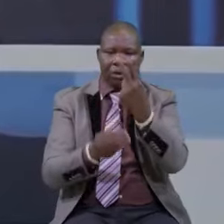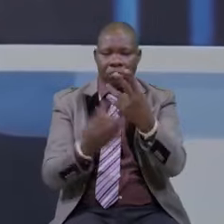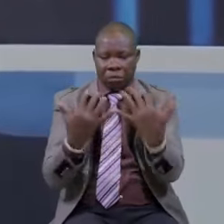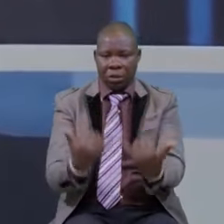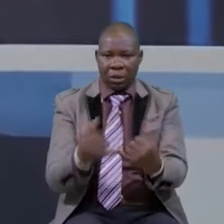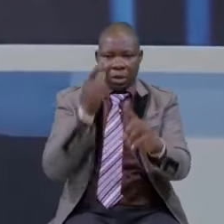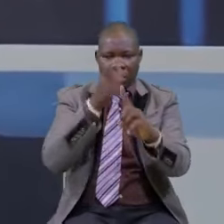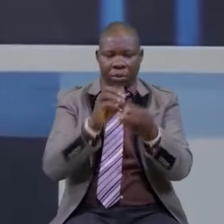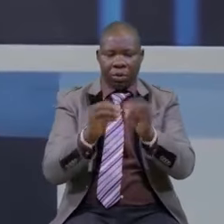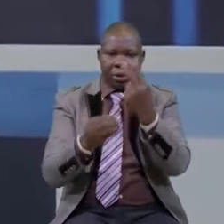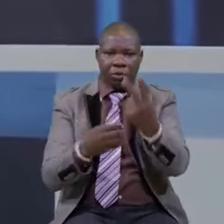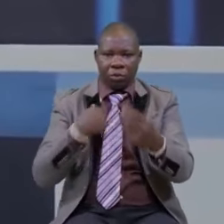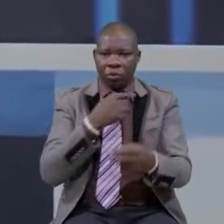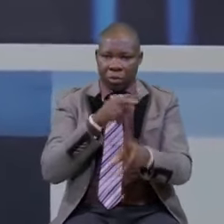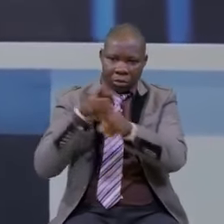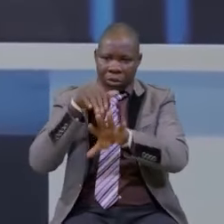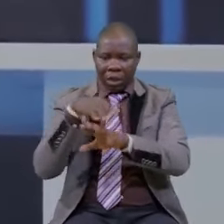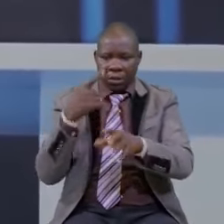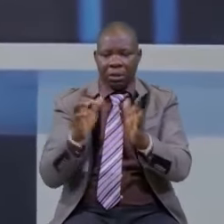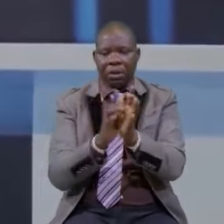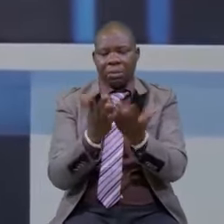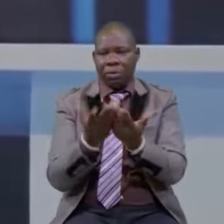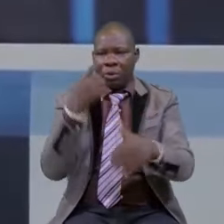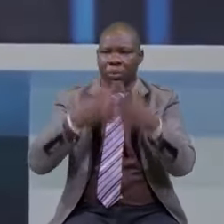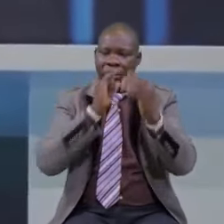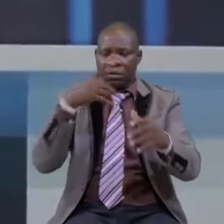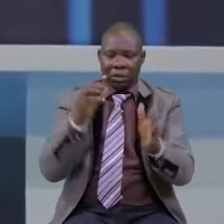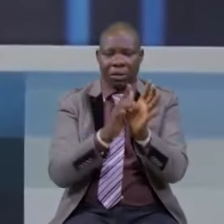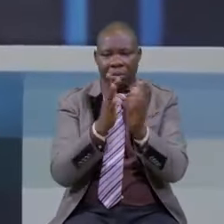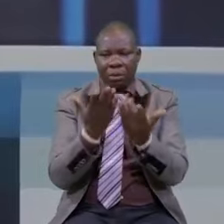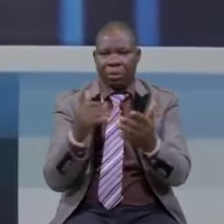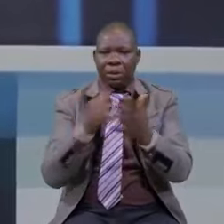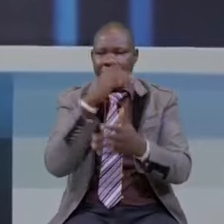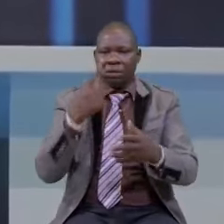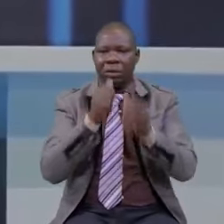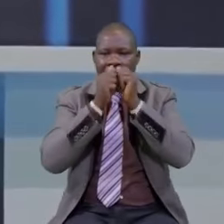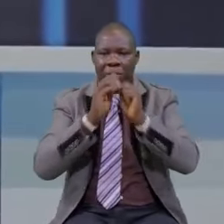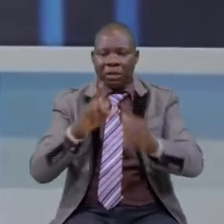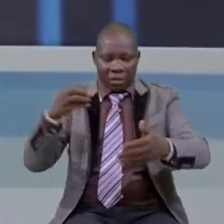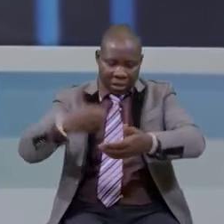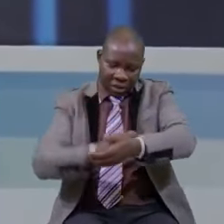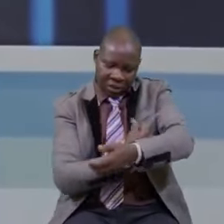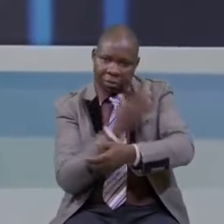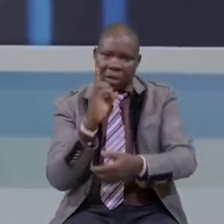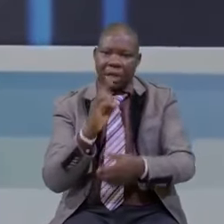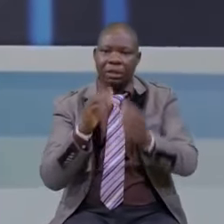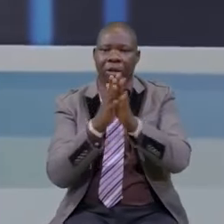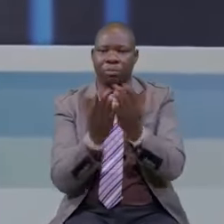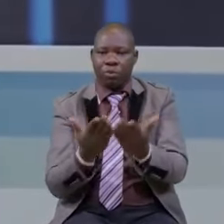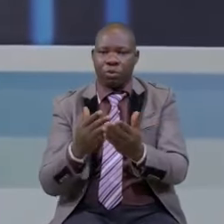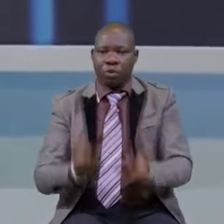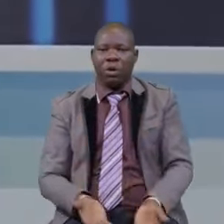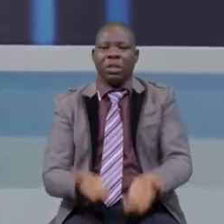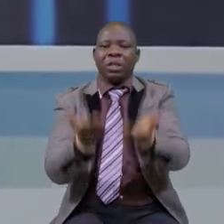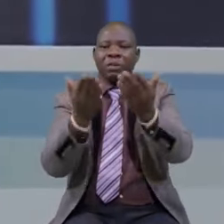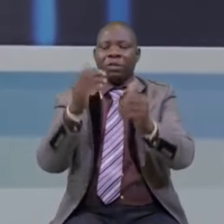we're looking at the Bible. What's the Bible? The Bible is the blessed, inspired book, lifting